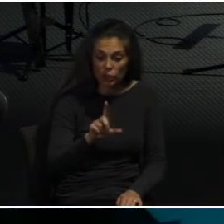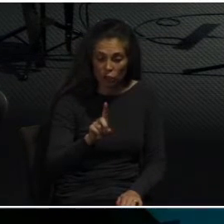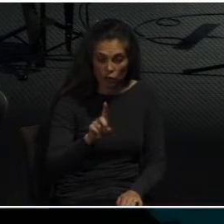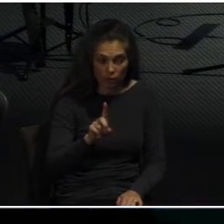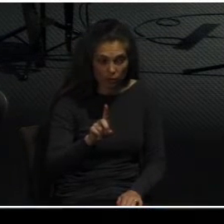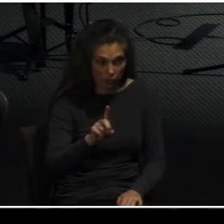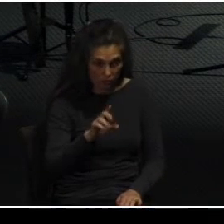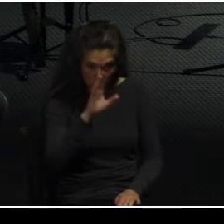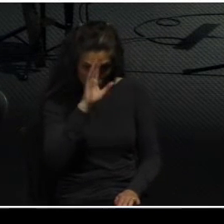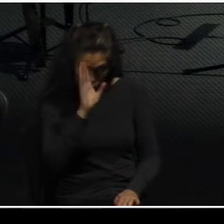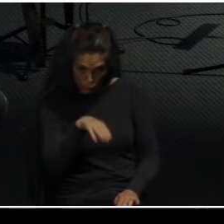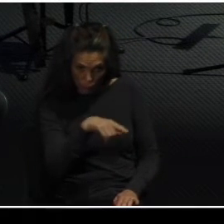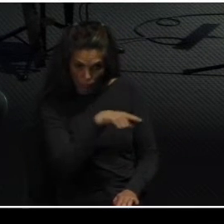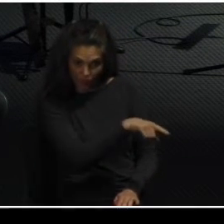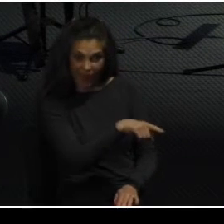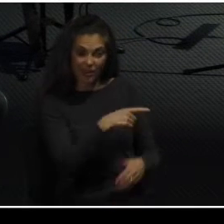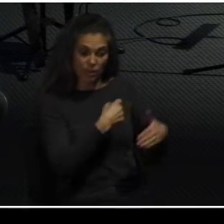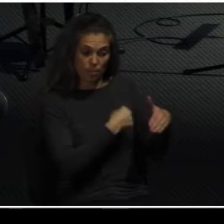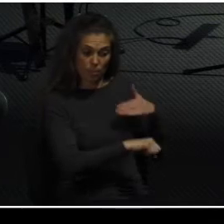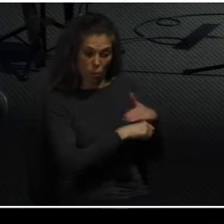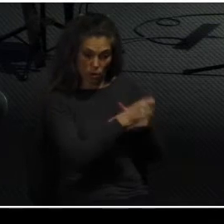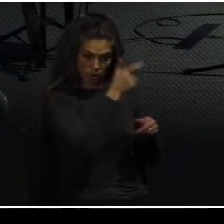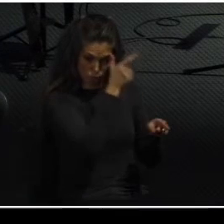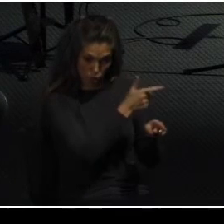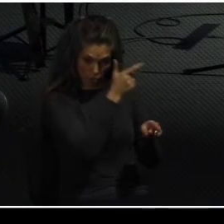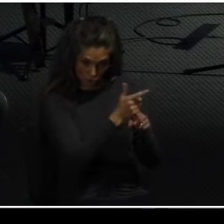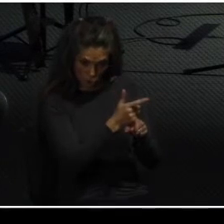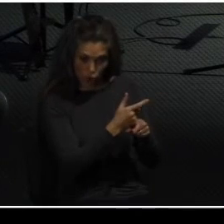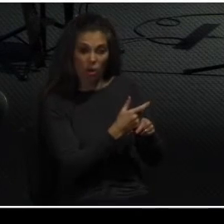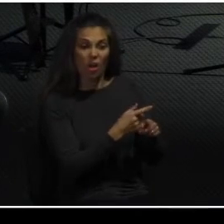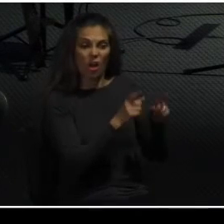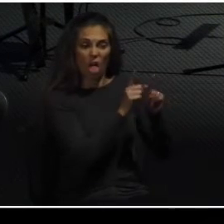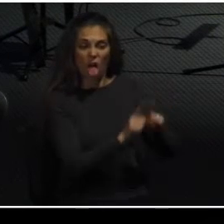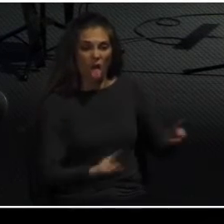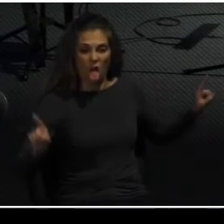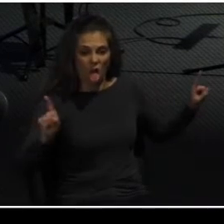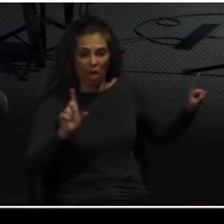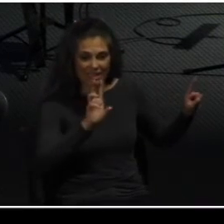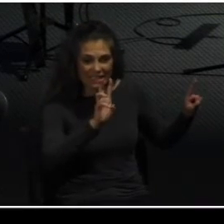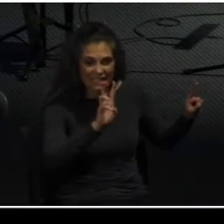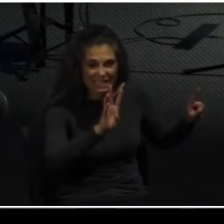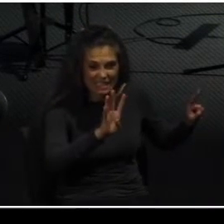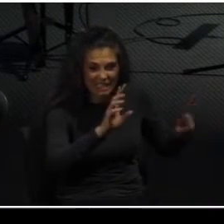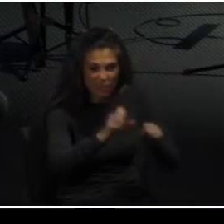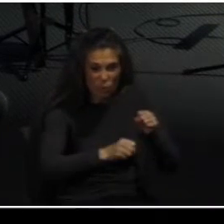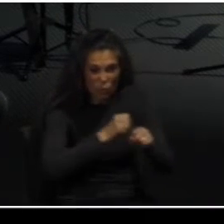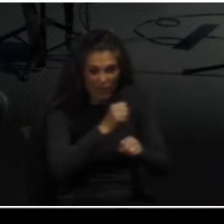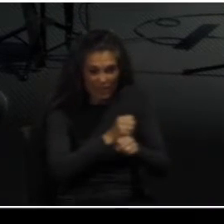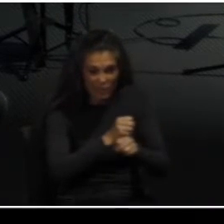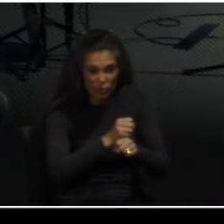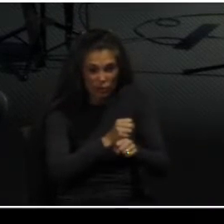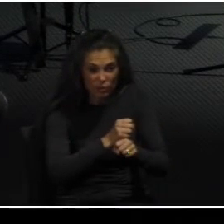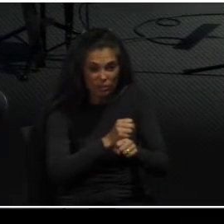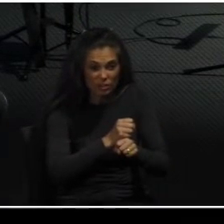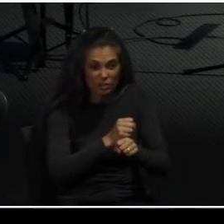and it's the first time in 64 years they've been together. And so that happened this morning here at church.